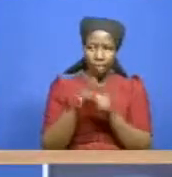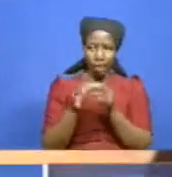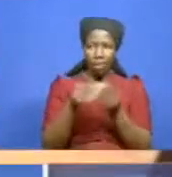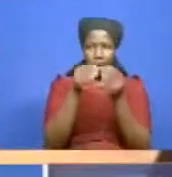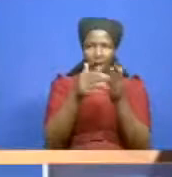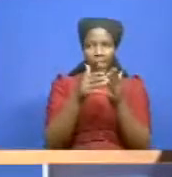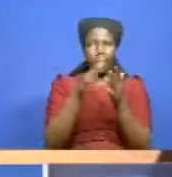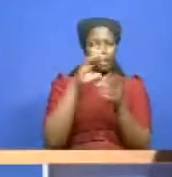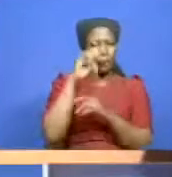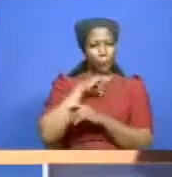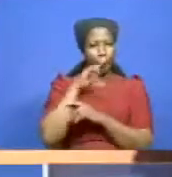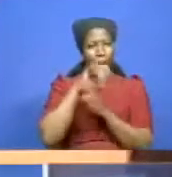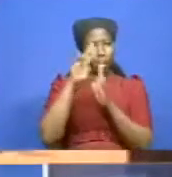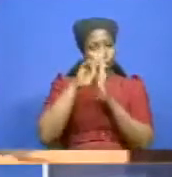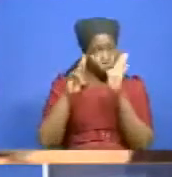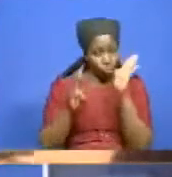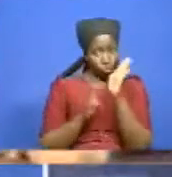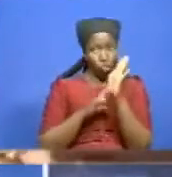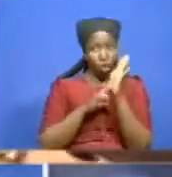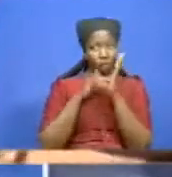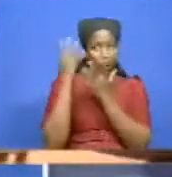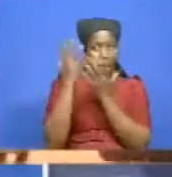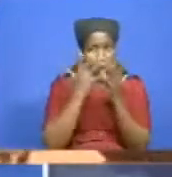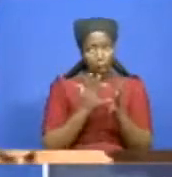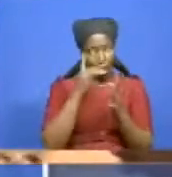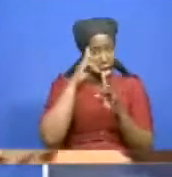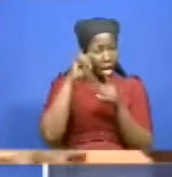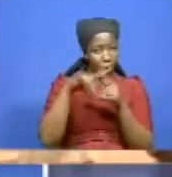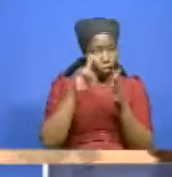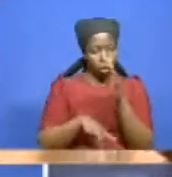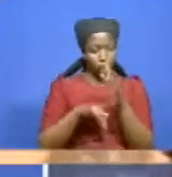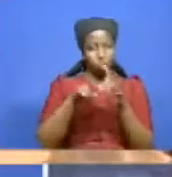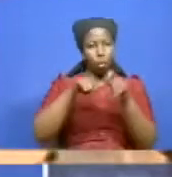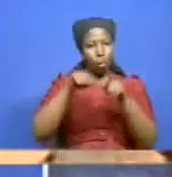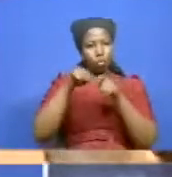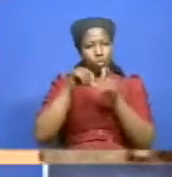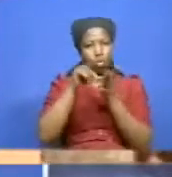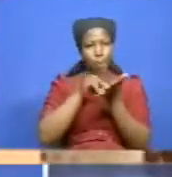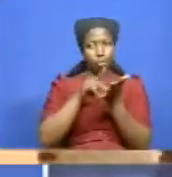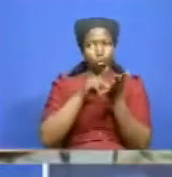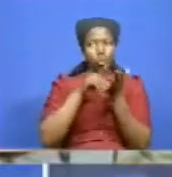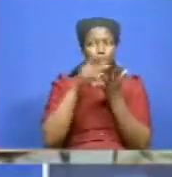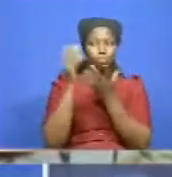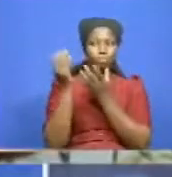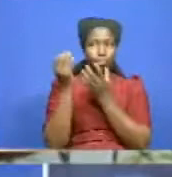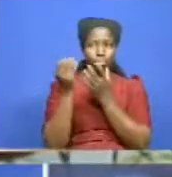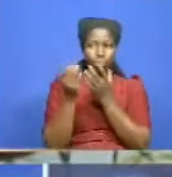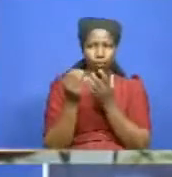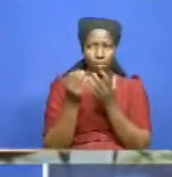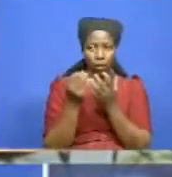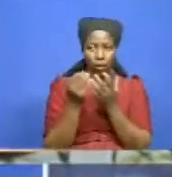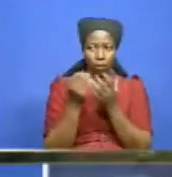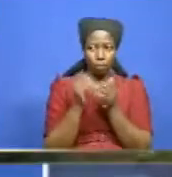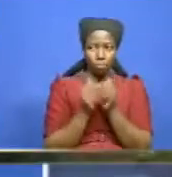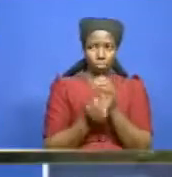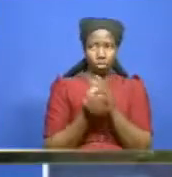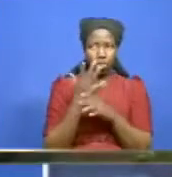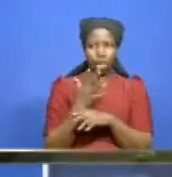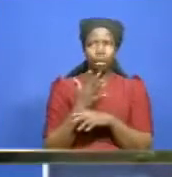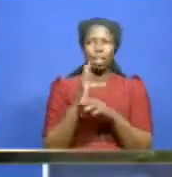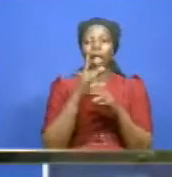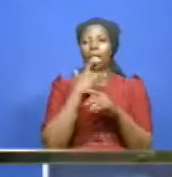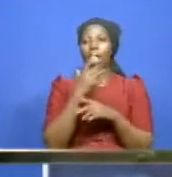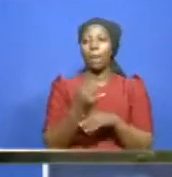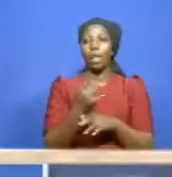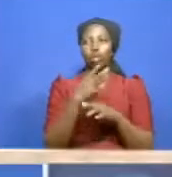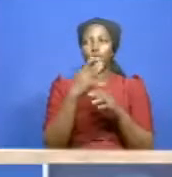move aimed at curbing shipping in of aflatoxin-infected produce. However, the directive has ruffled feathers, with tomato traders